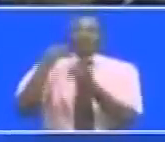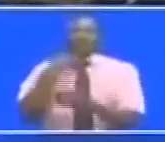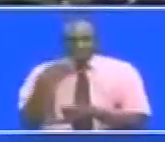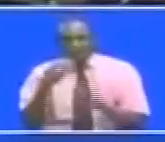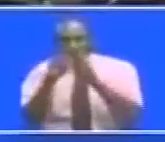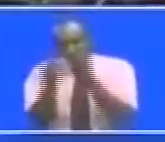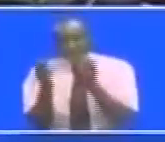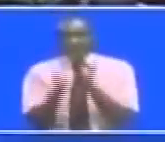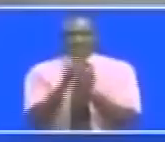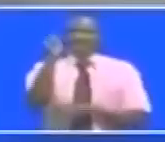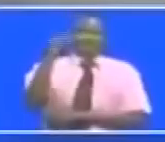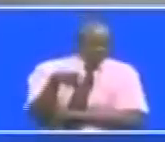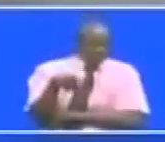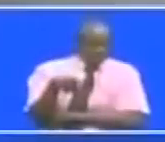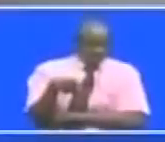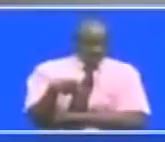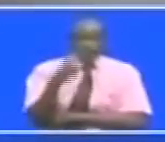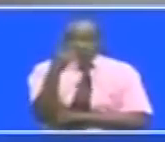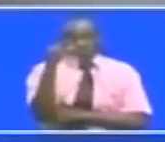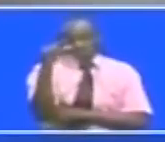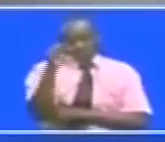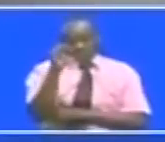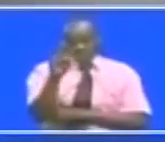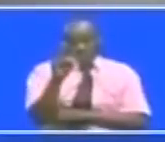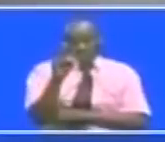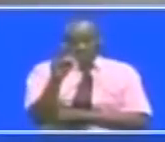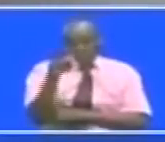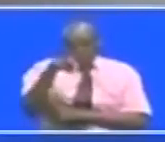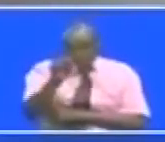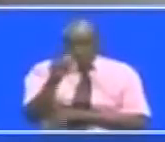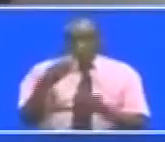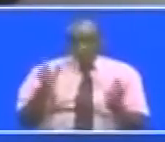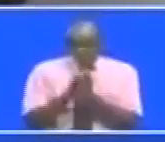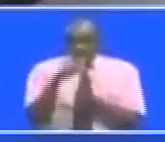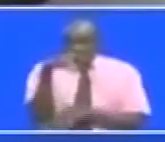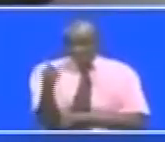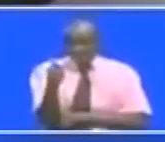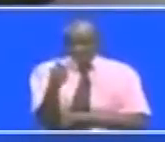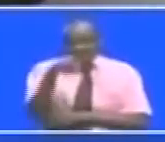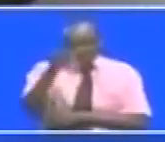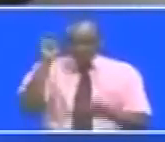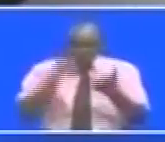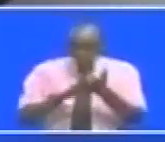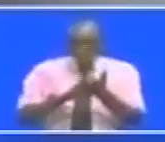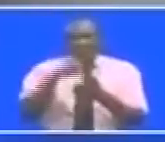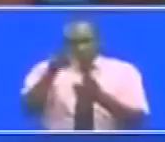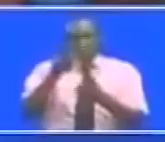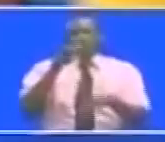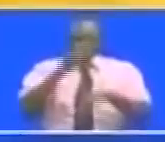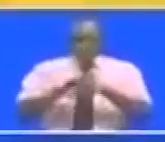and the Administration Police. Two GSU officers, Bernard Kipkemoi Tonui and Diba Mochama, were recognized